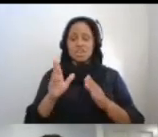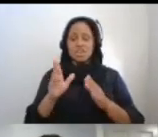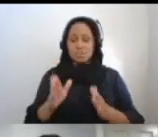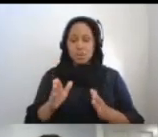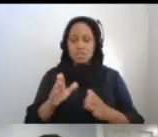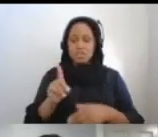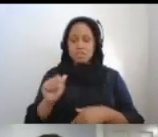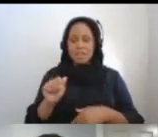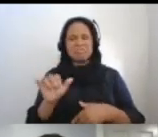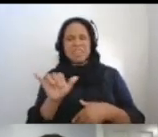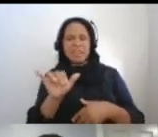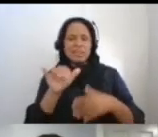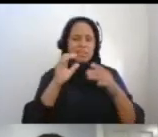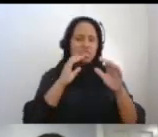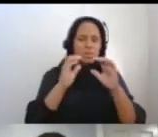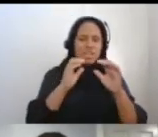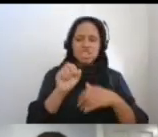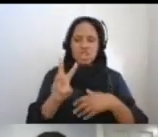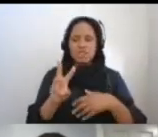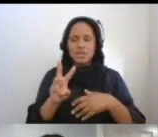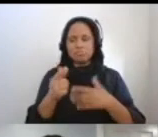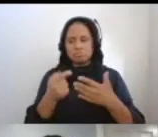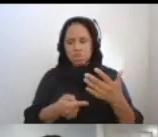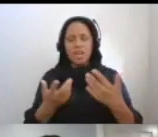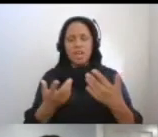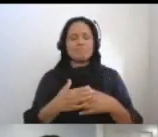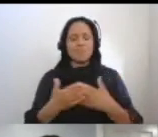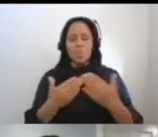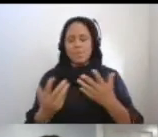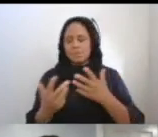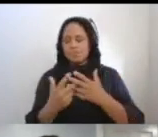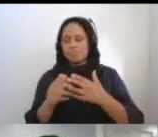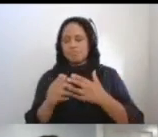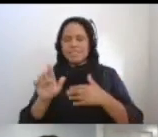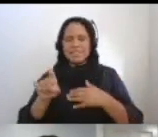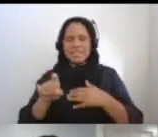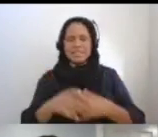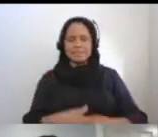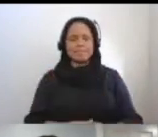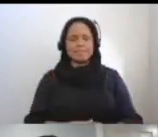software, and so on and so forth, whatever is unique to the participant's needs.